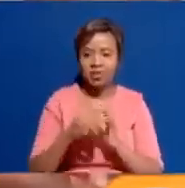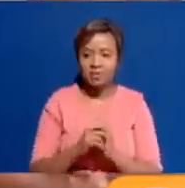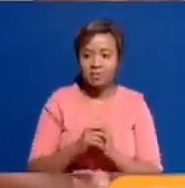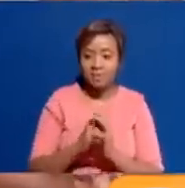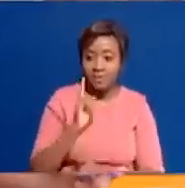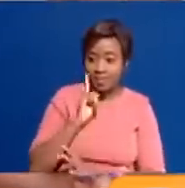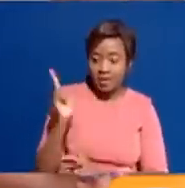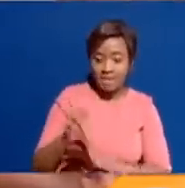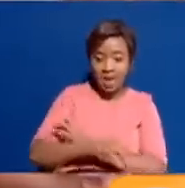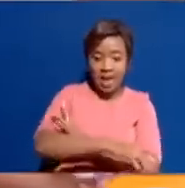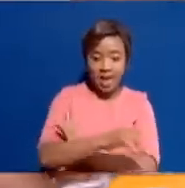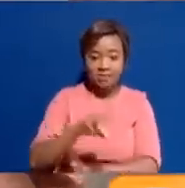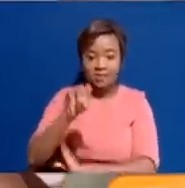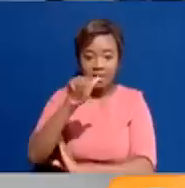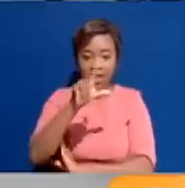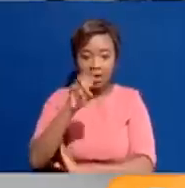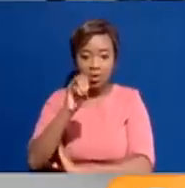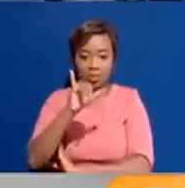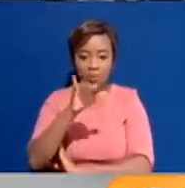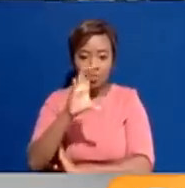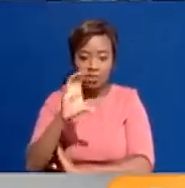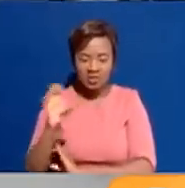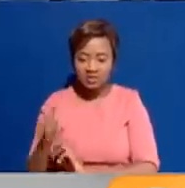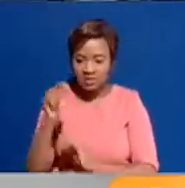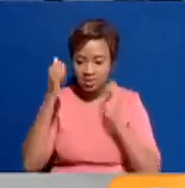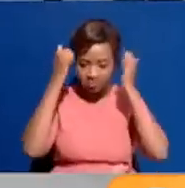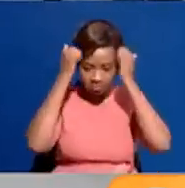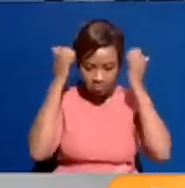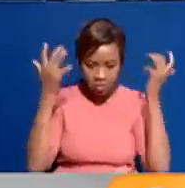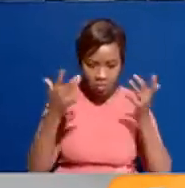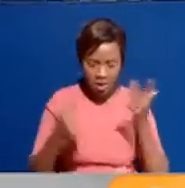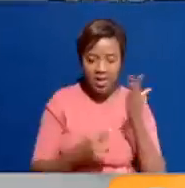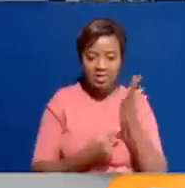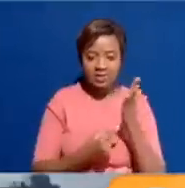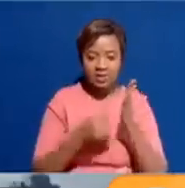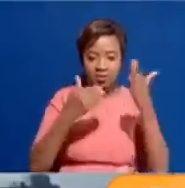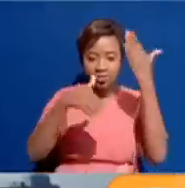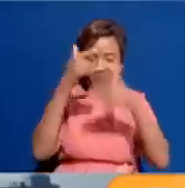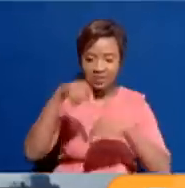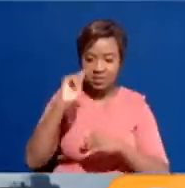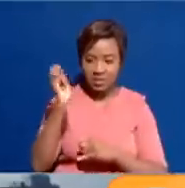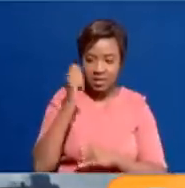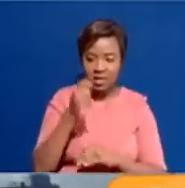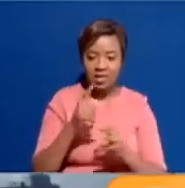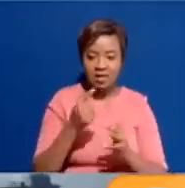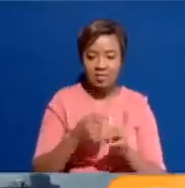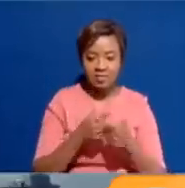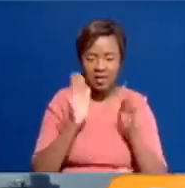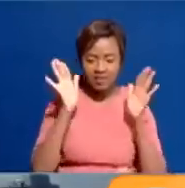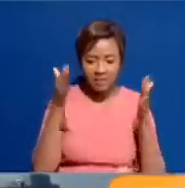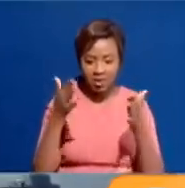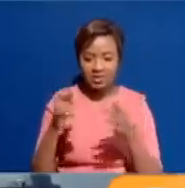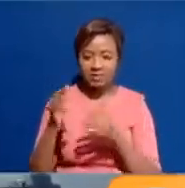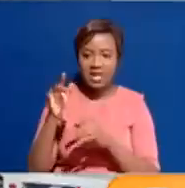is a mechanical and structural engineer. He studied at the Technical University of Kenya and later Matter Space in